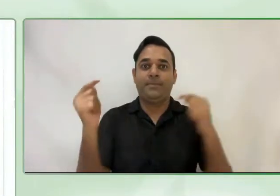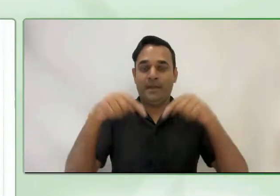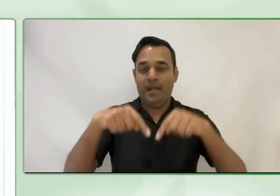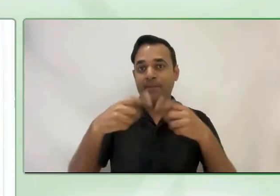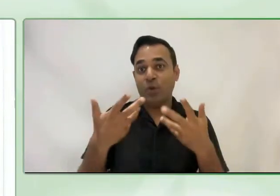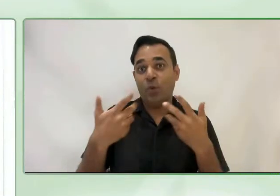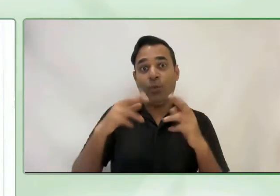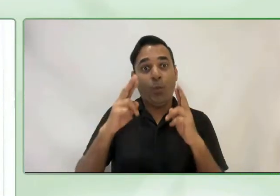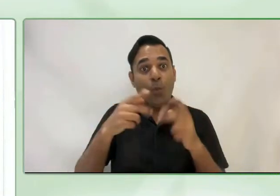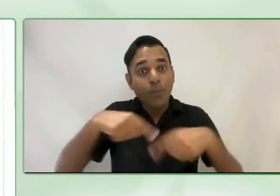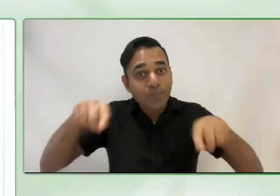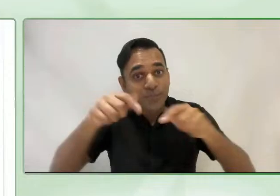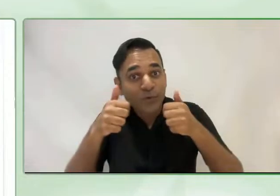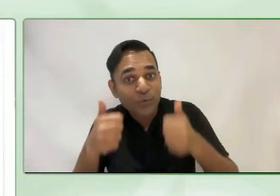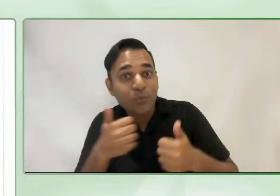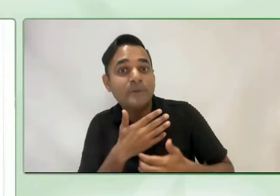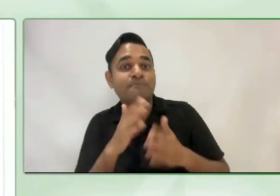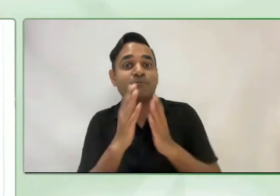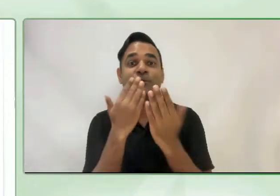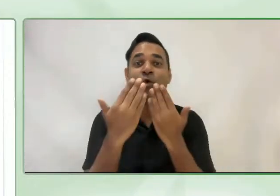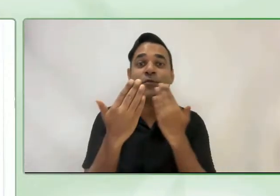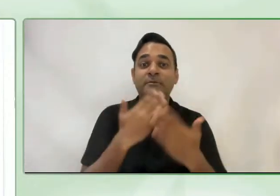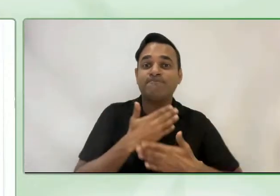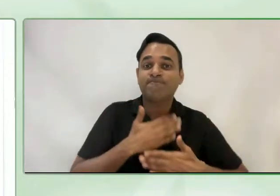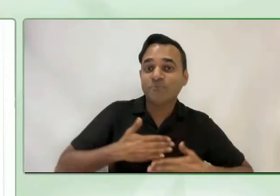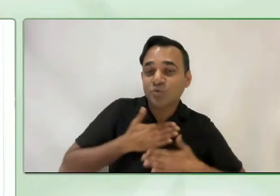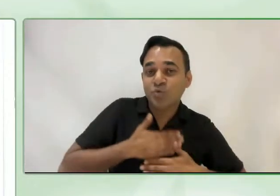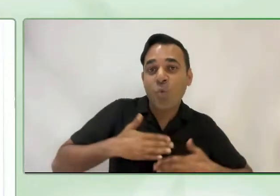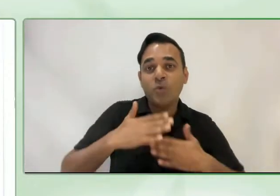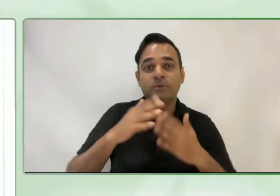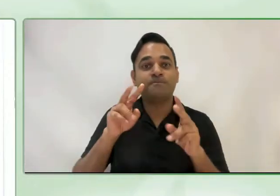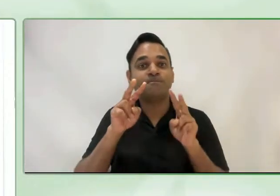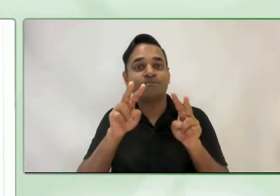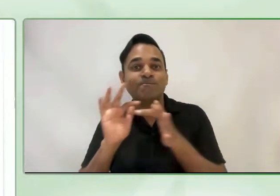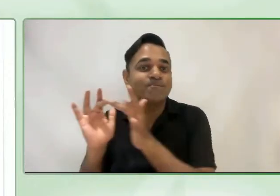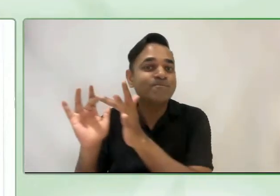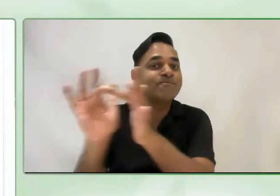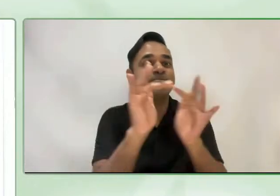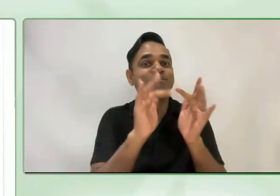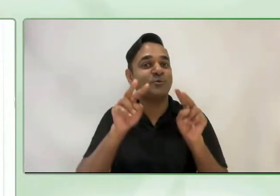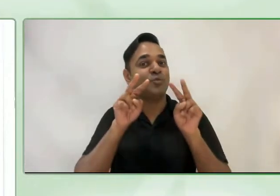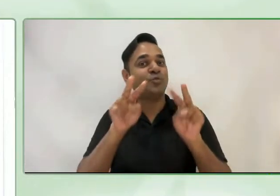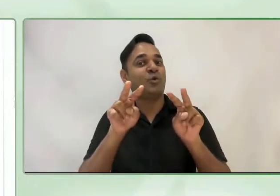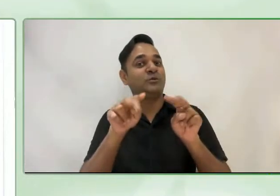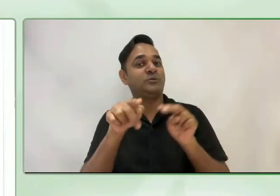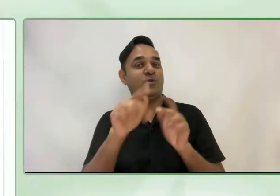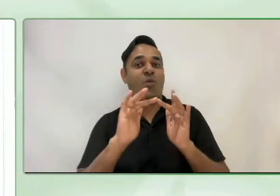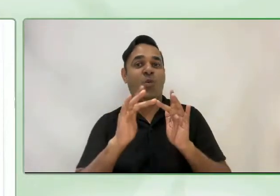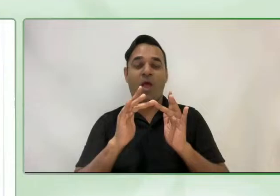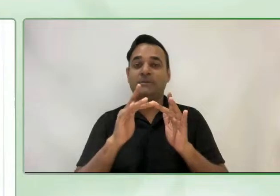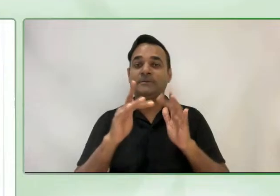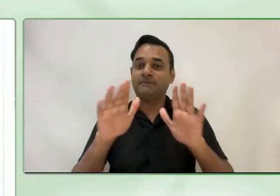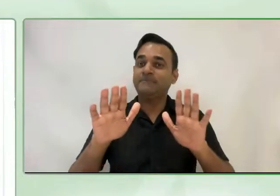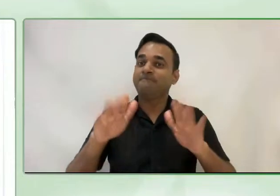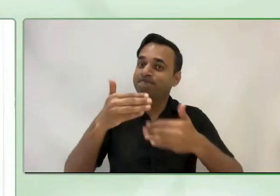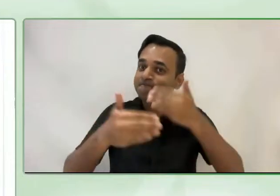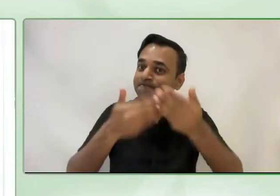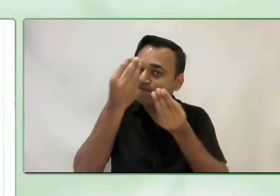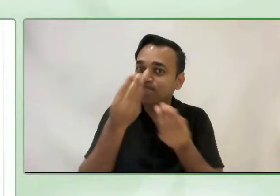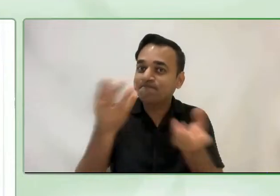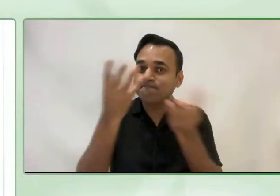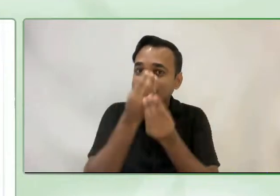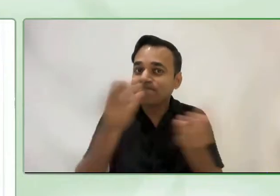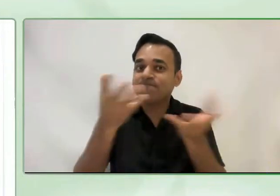at home who watch us online, stay tuned. There is a lot of interesting fireside chats coming up the